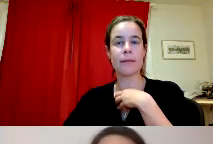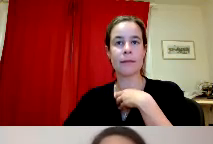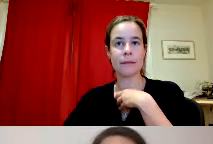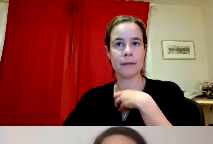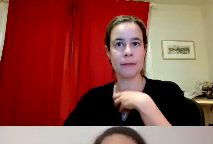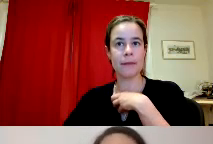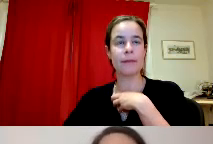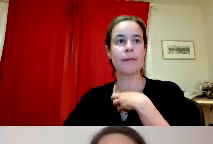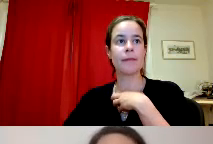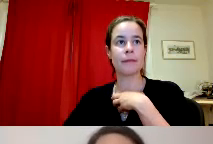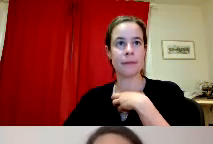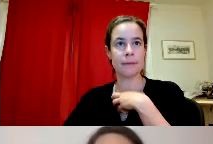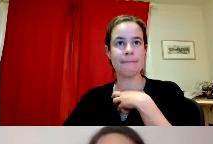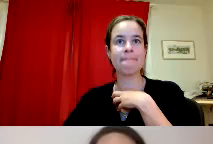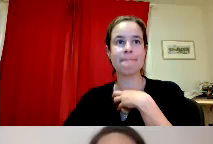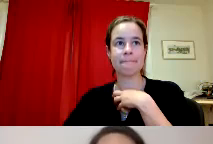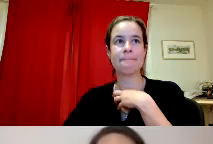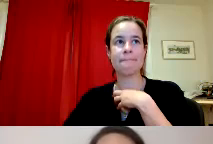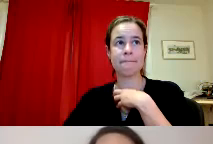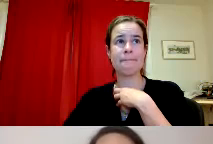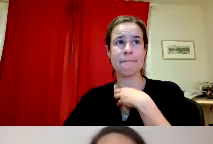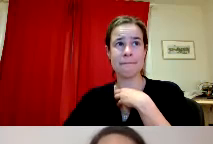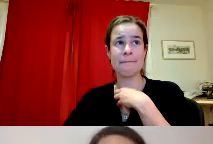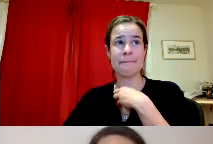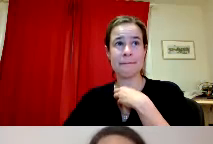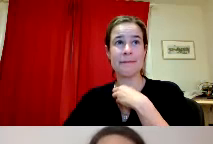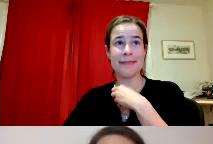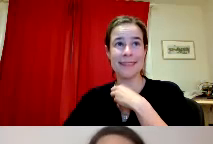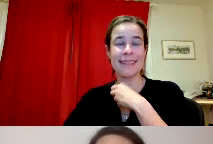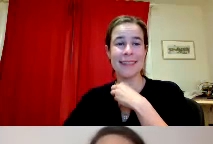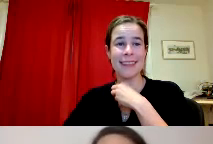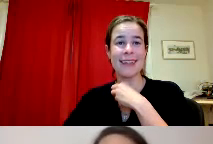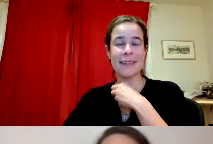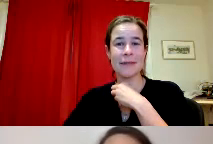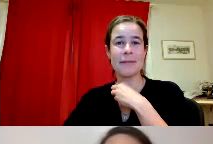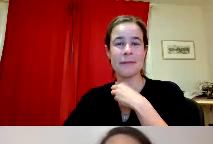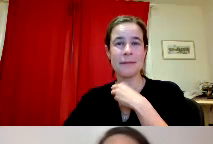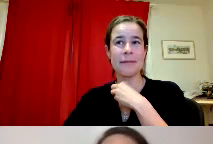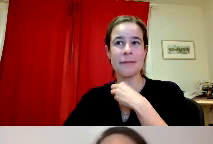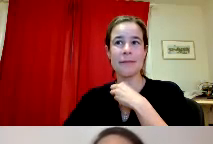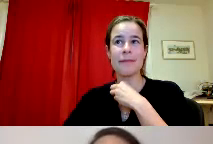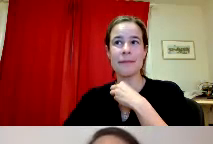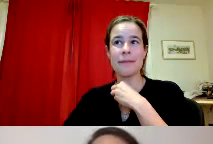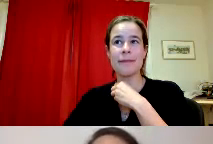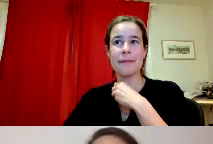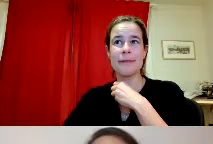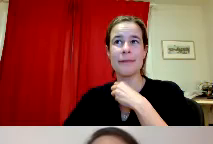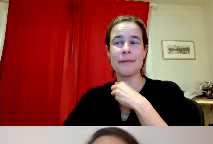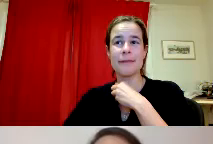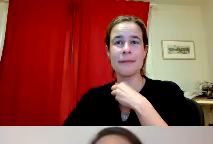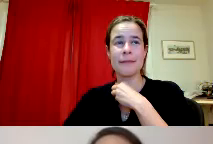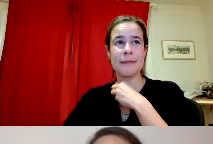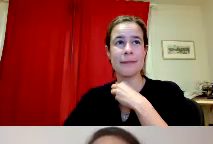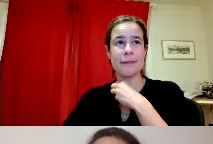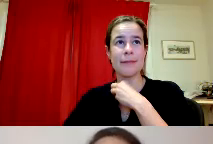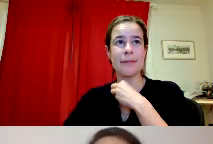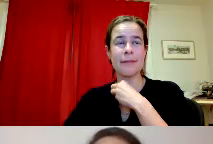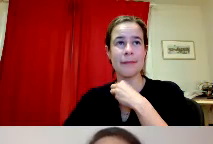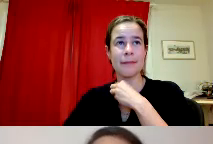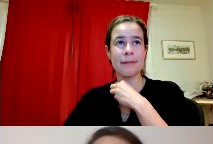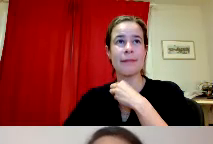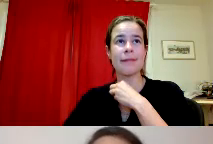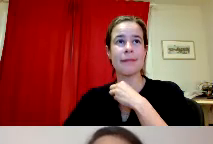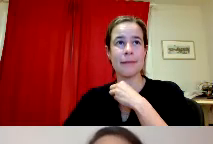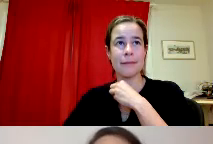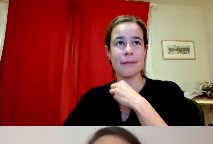just to help parents kind of make it through when they can't access those supports. And then modifying messages beyond just